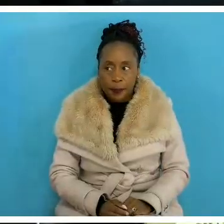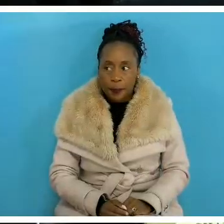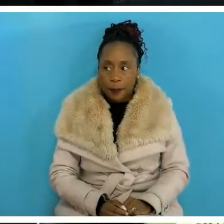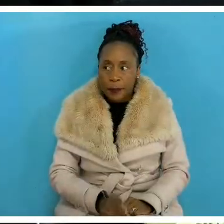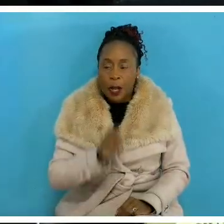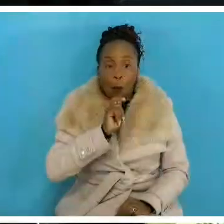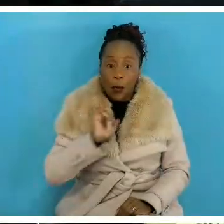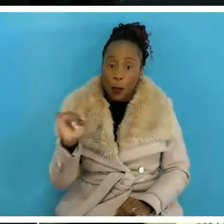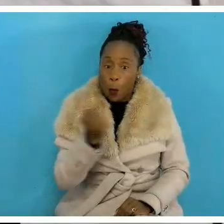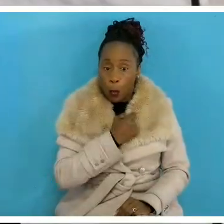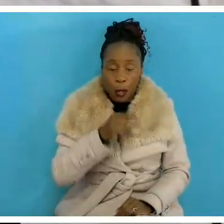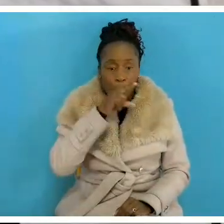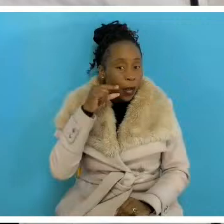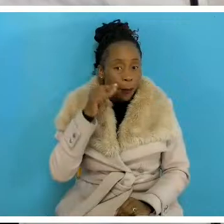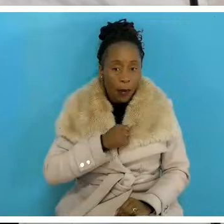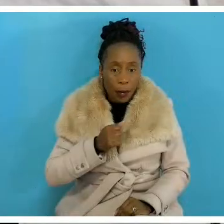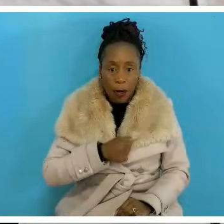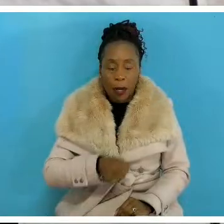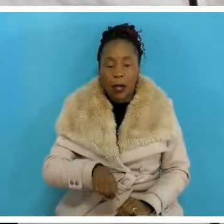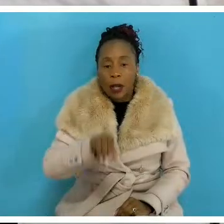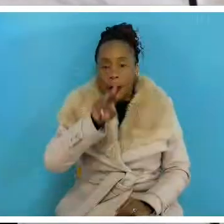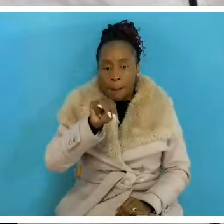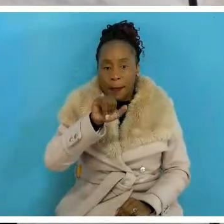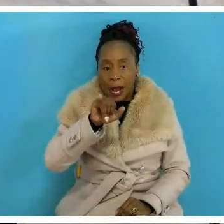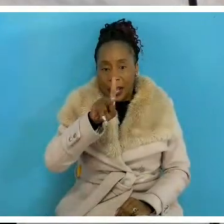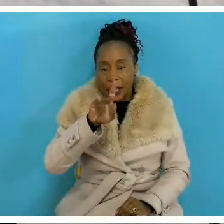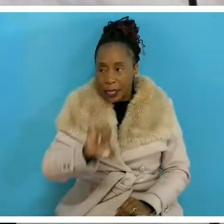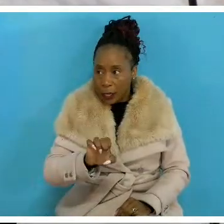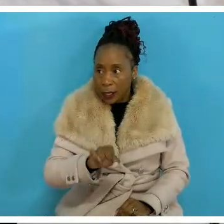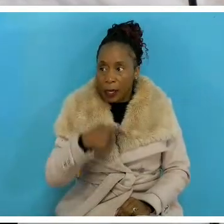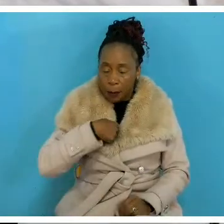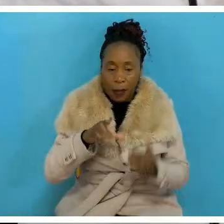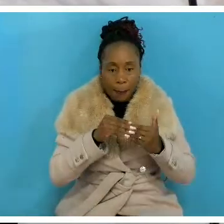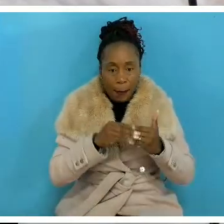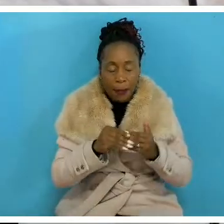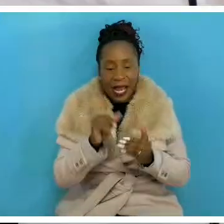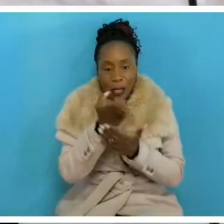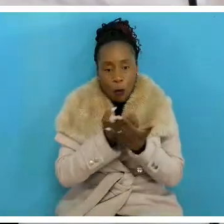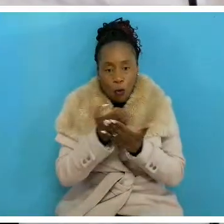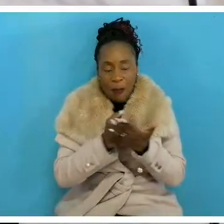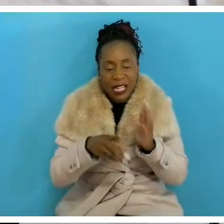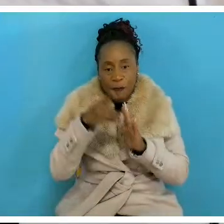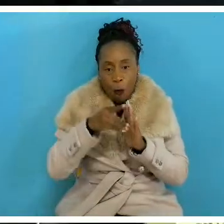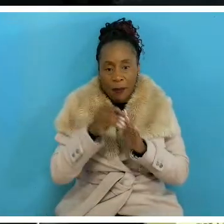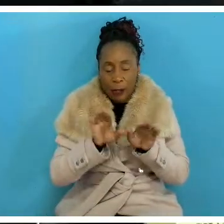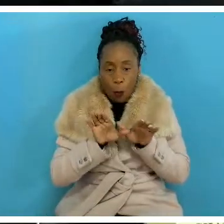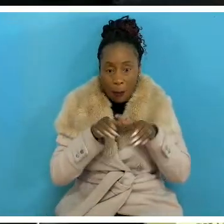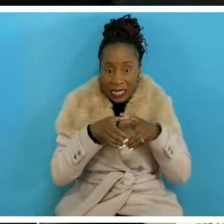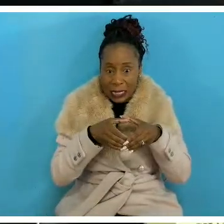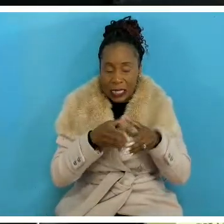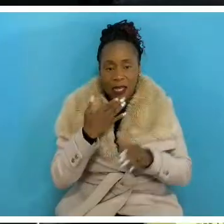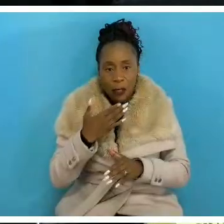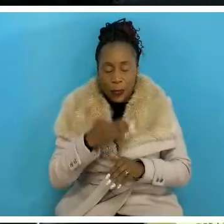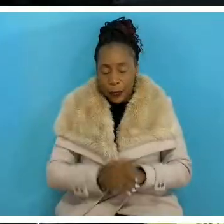Good morning, everyone. My name is Mike Moriarty. I'm a member of the Economic Development Committee. Thank you.